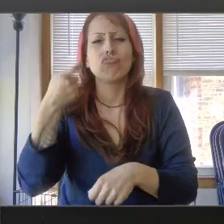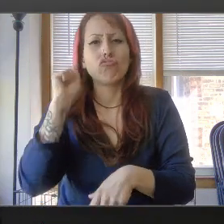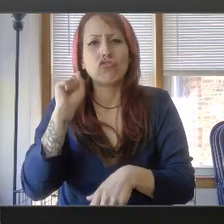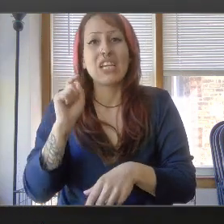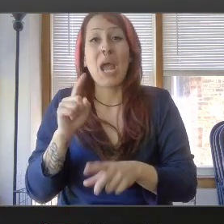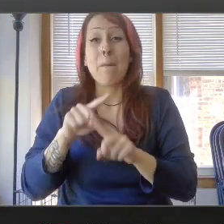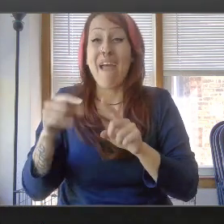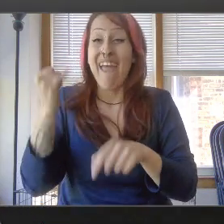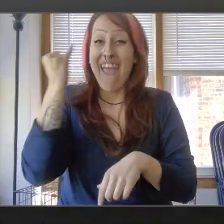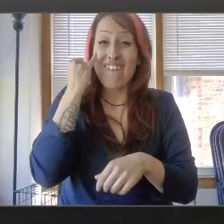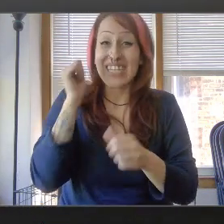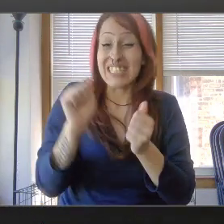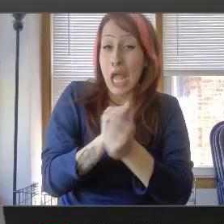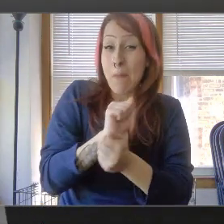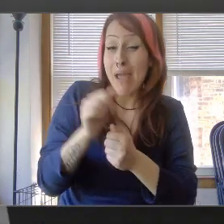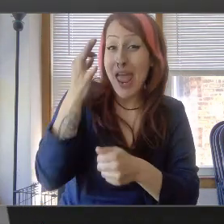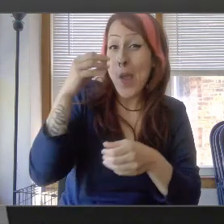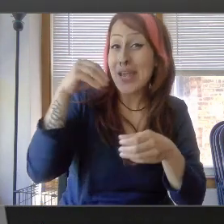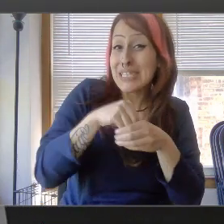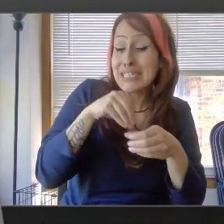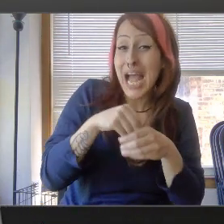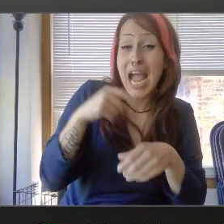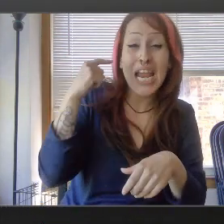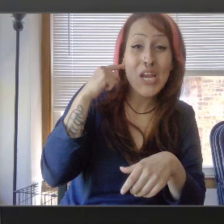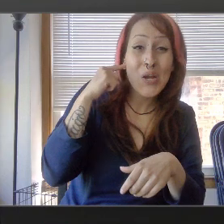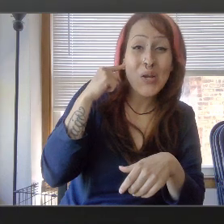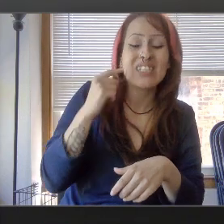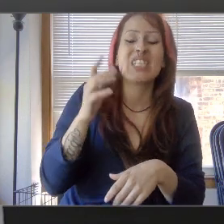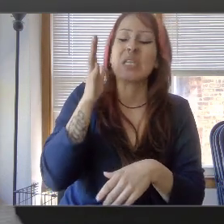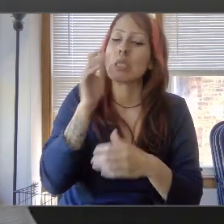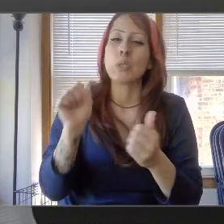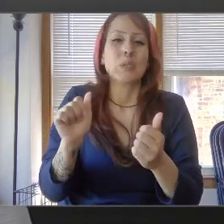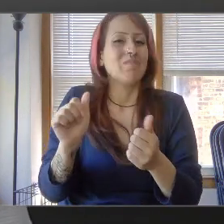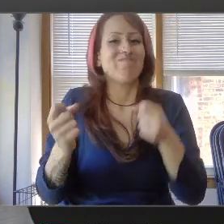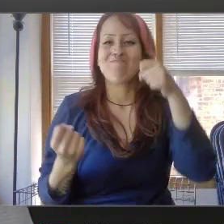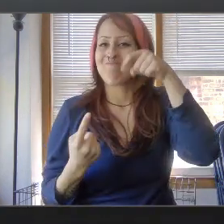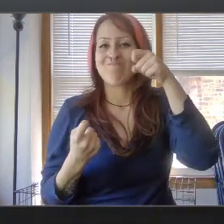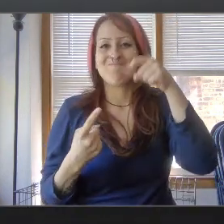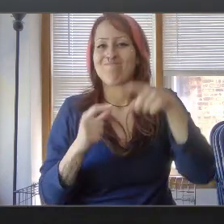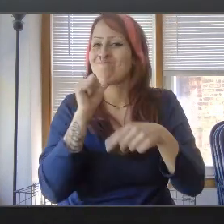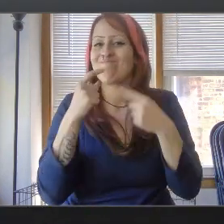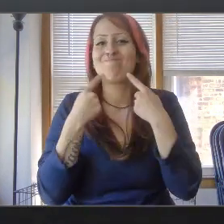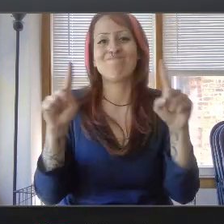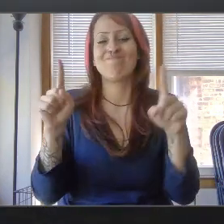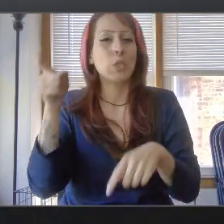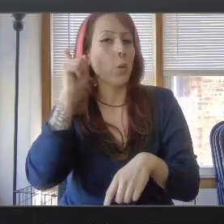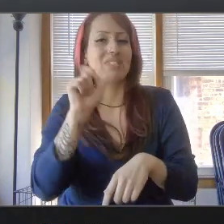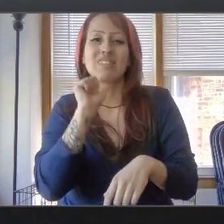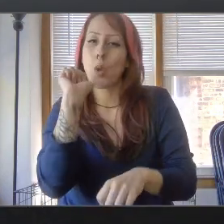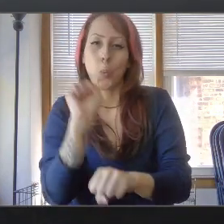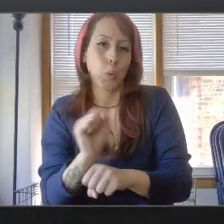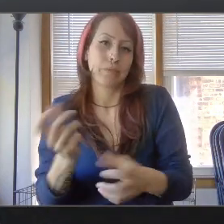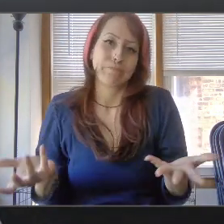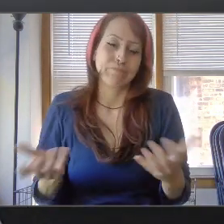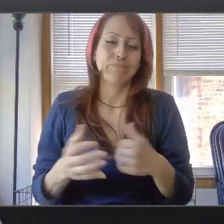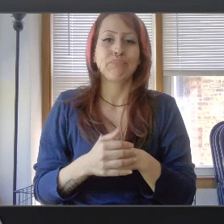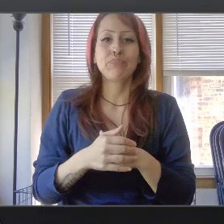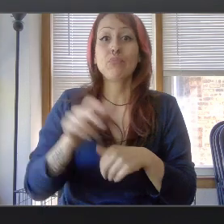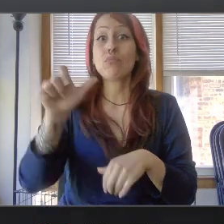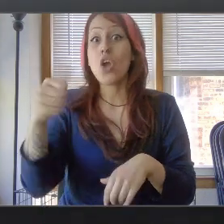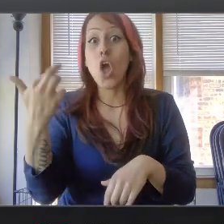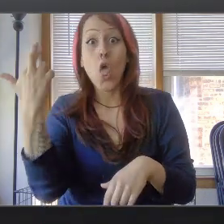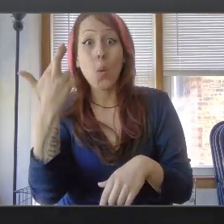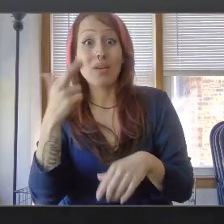brain and will limit the hearing aid benefit. Other less common causes of sensorineural hearing loss are sudden hearing losses